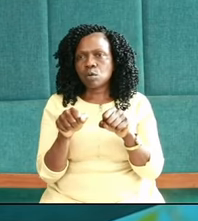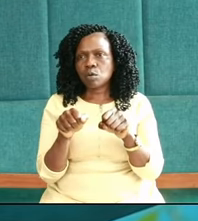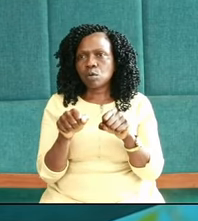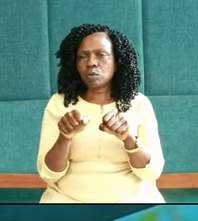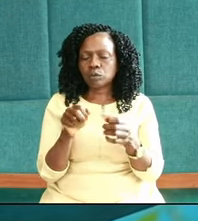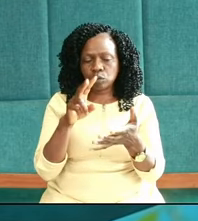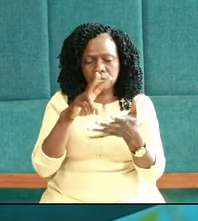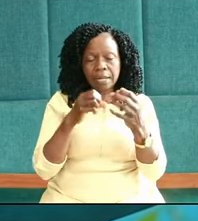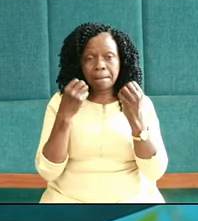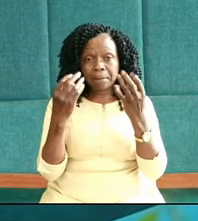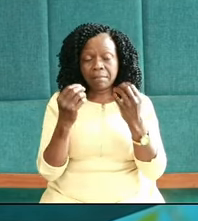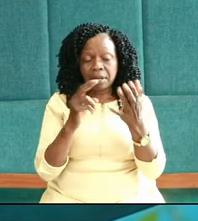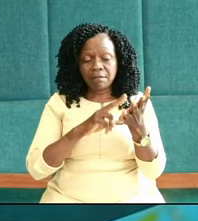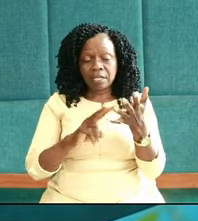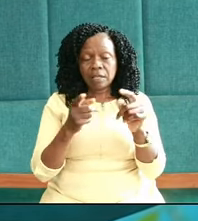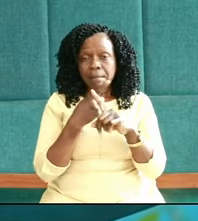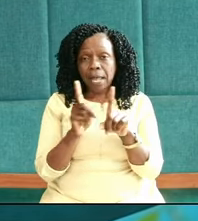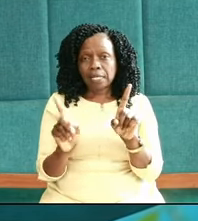verses, but